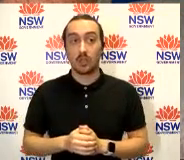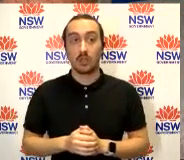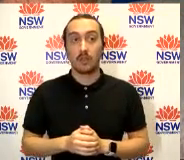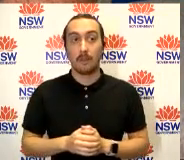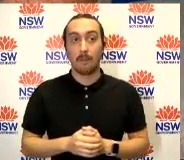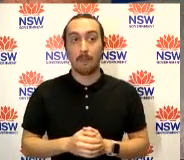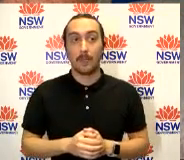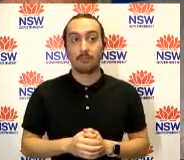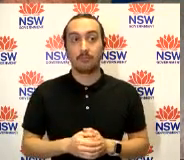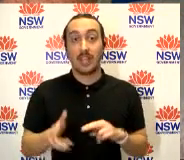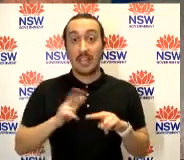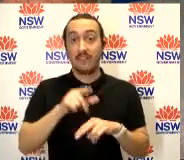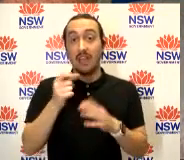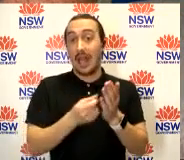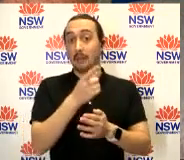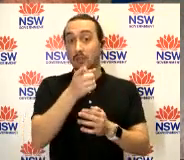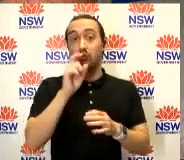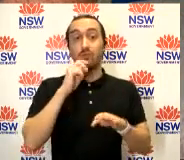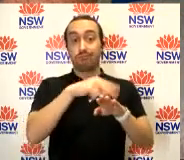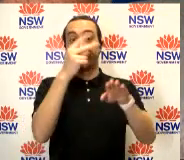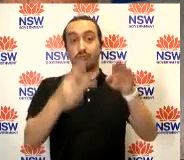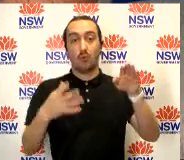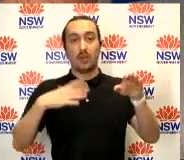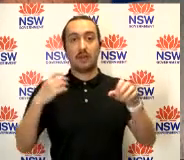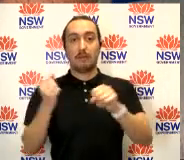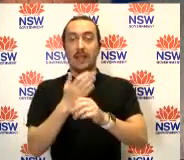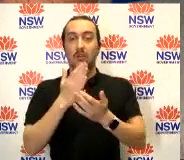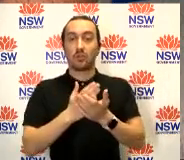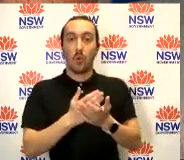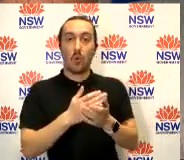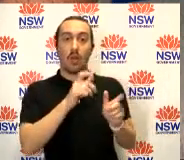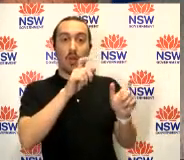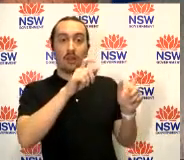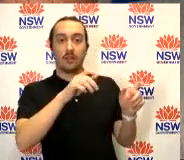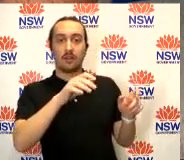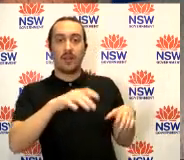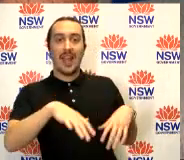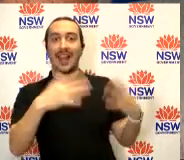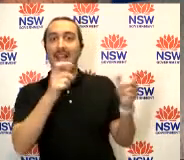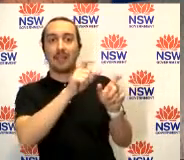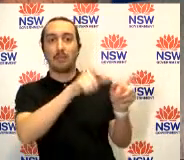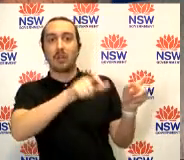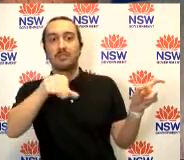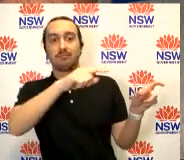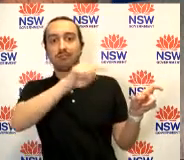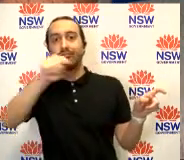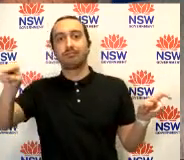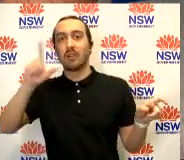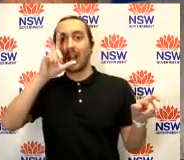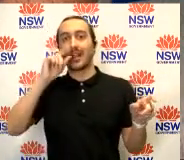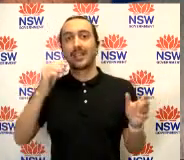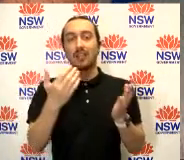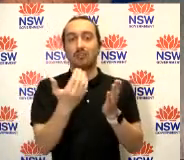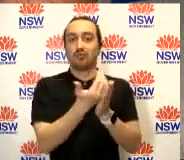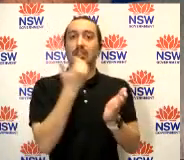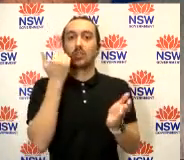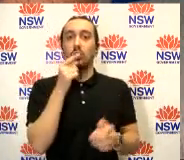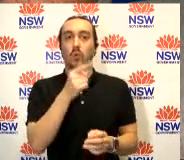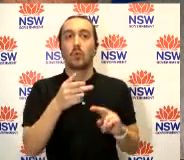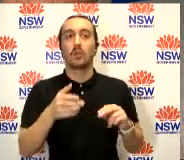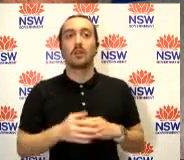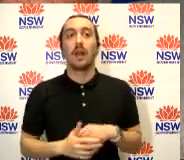training. You've got to be able to do the job you're going to do while you're in the harness so it can't interfere with your work. And you've probably got to get your equipment up